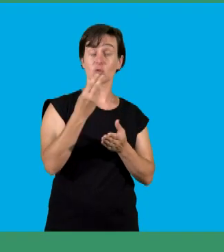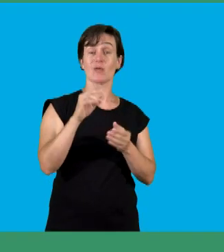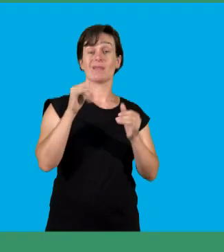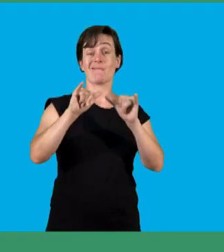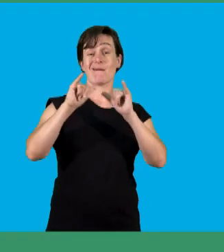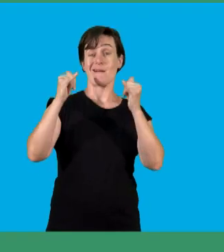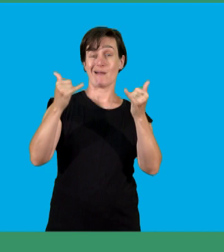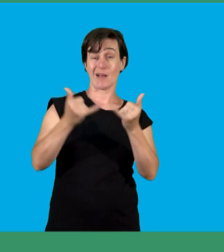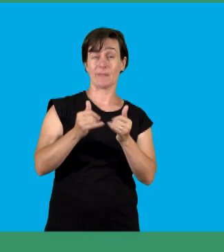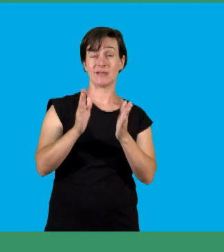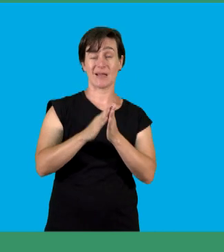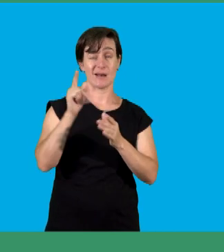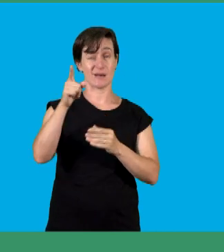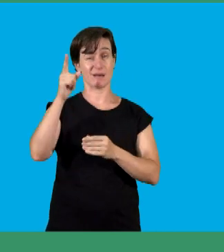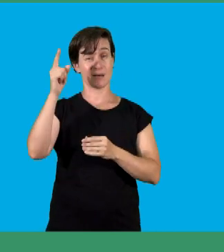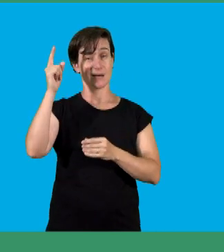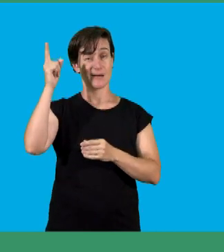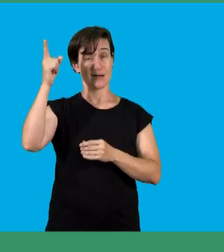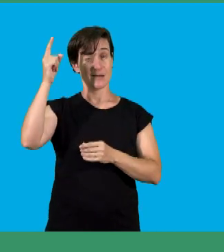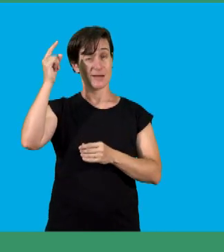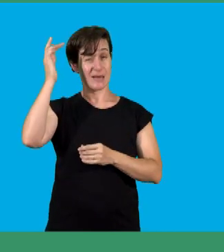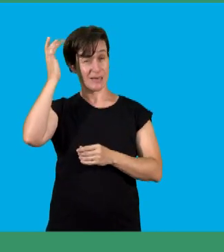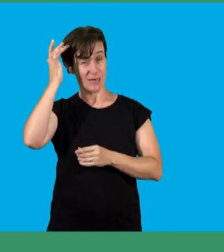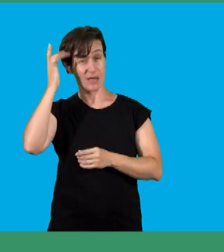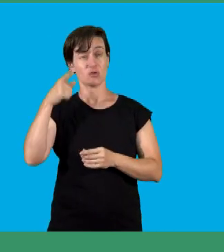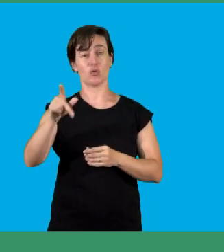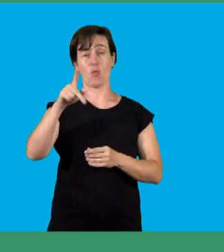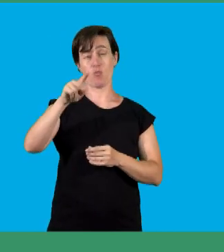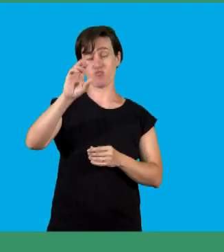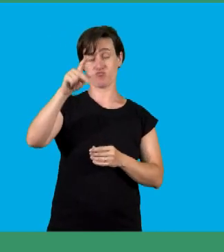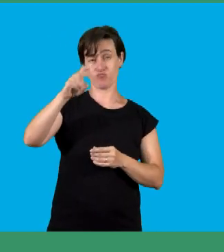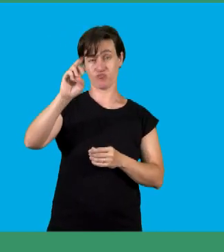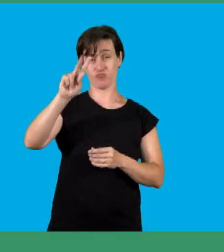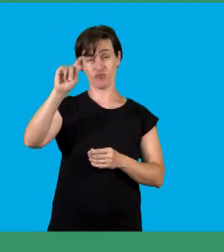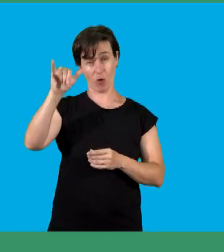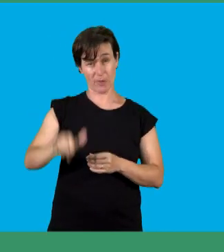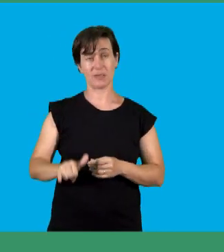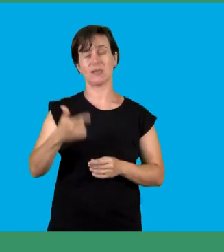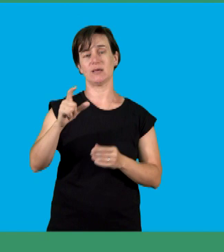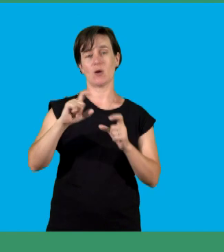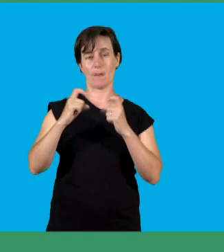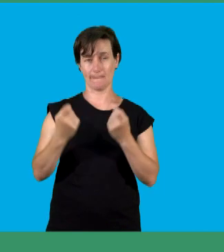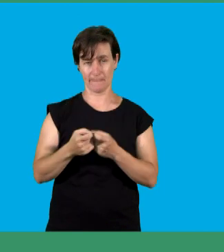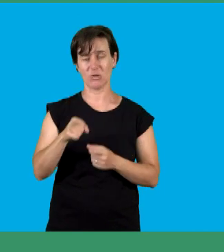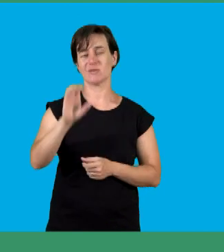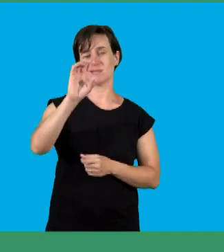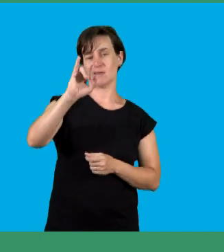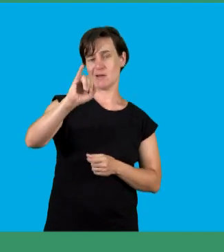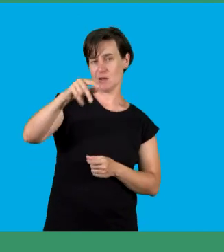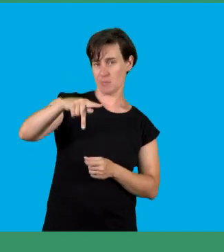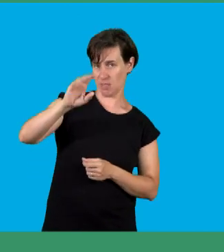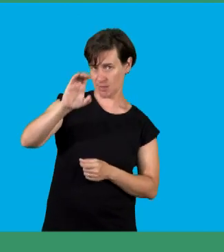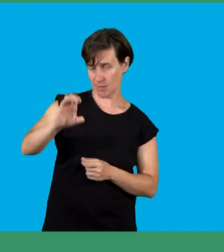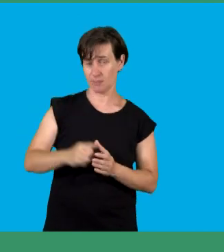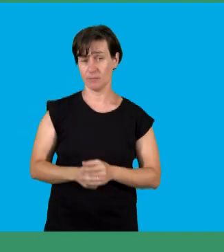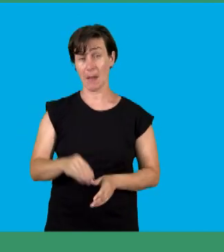with Companies and Intellectual Property Commission, CIPC. So these businesses that fall under, if